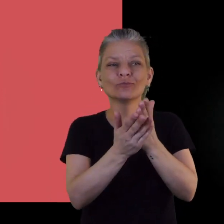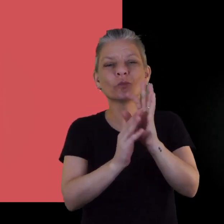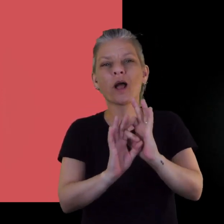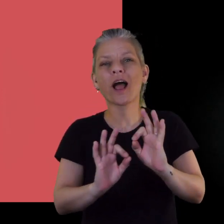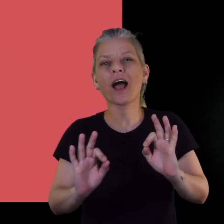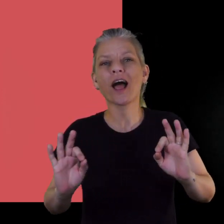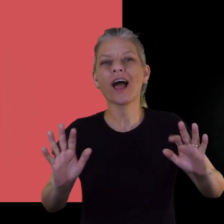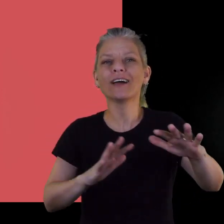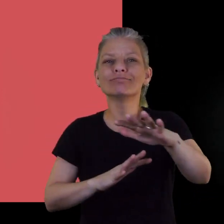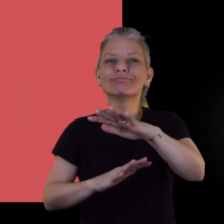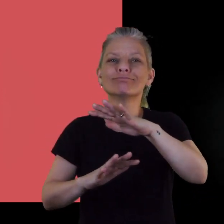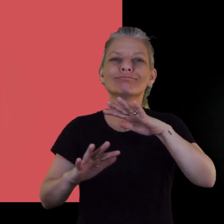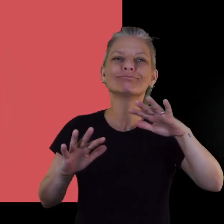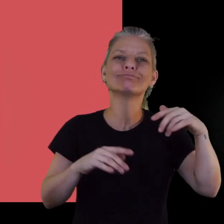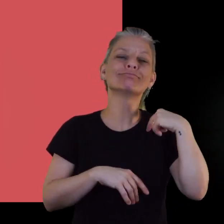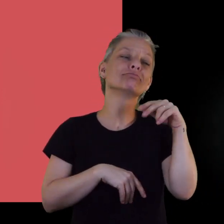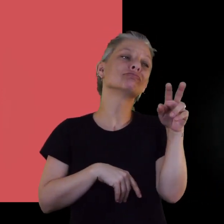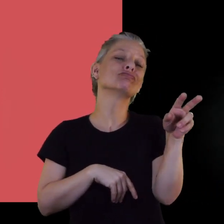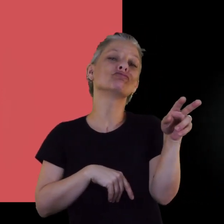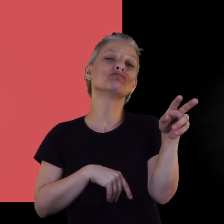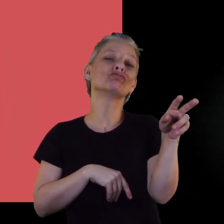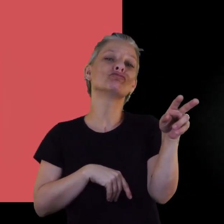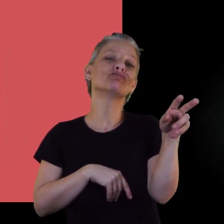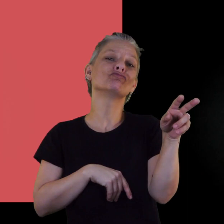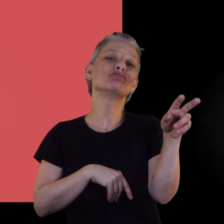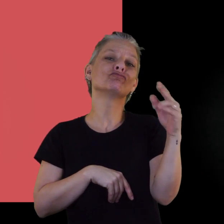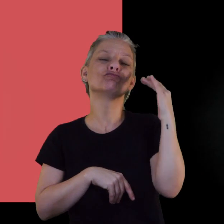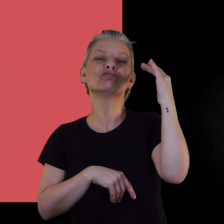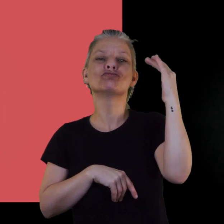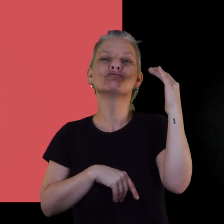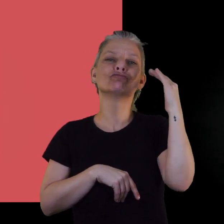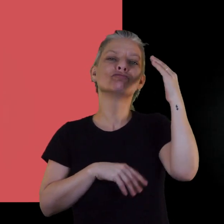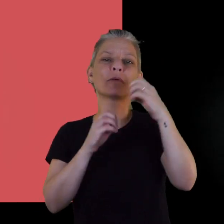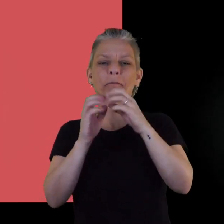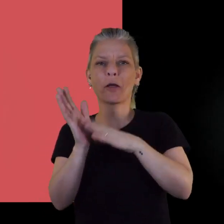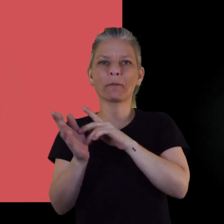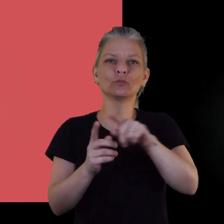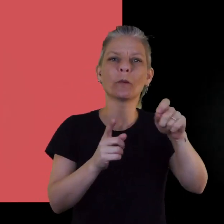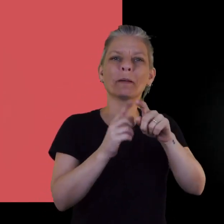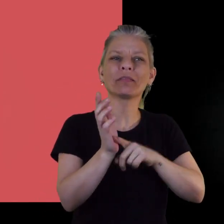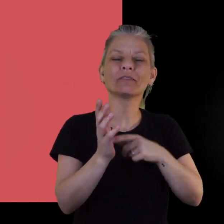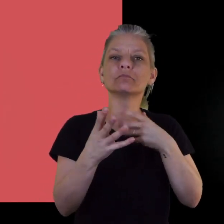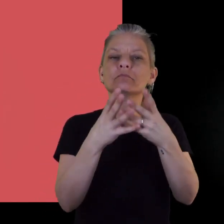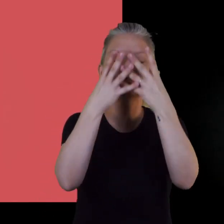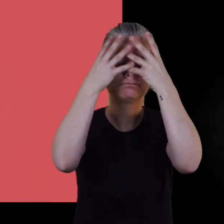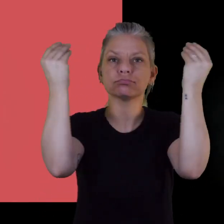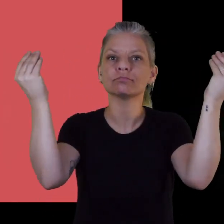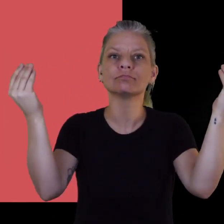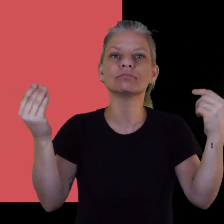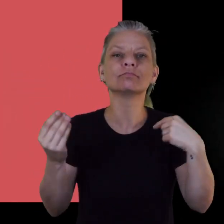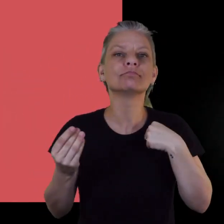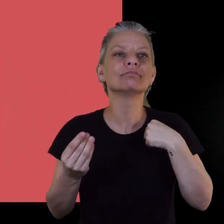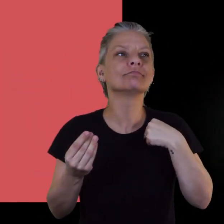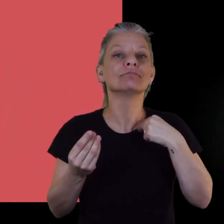I was on the coach on my own, I was chilling. Birmingham to Plymouth, I was disappearing. disappearing. I would change at Plymouth to